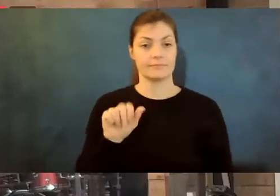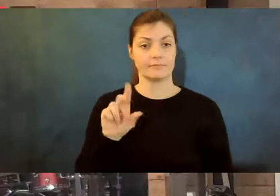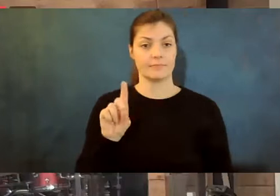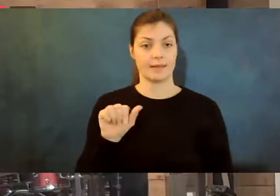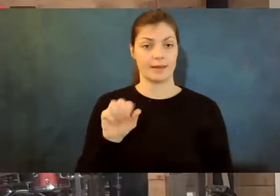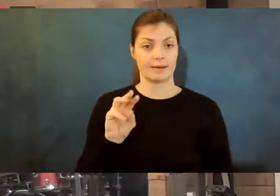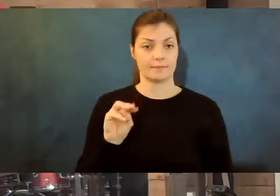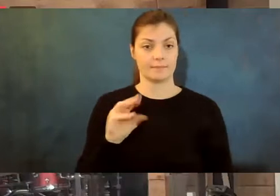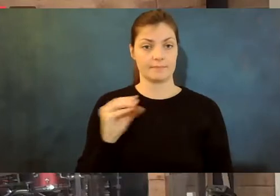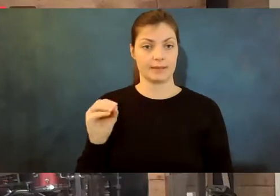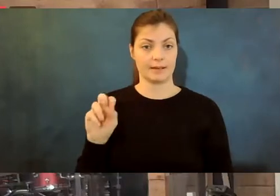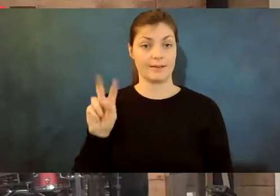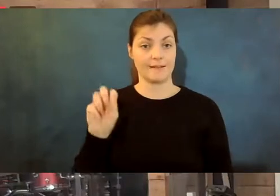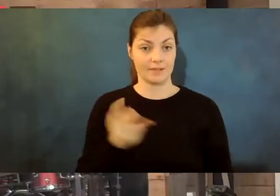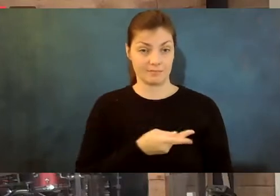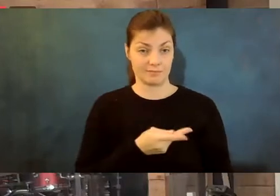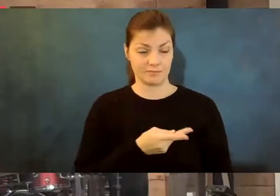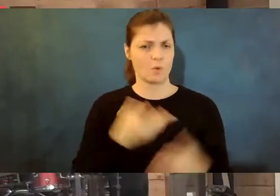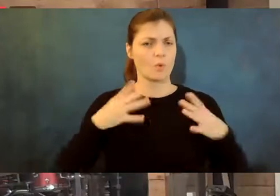in the garden, what were they wearing before the fall?